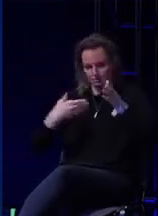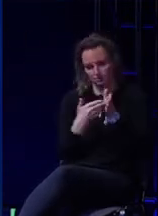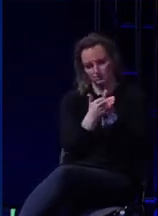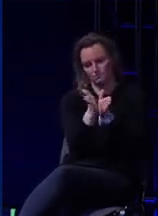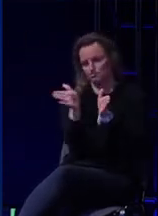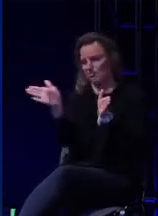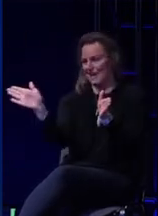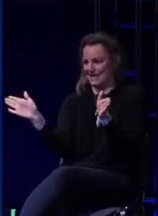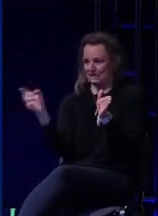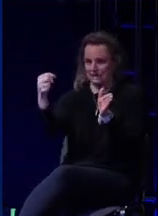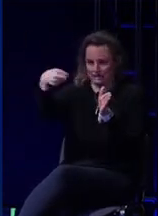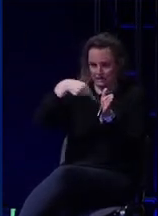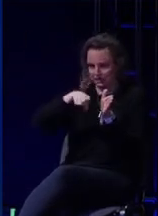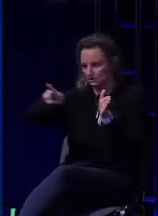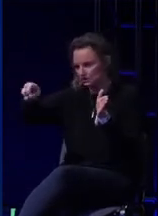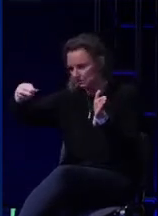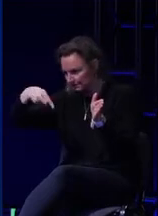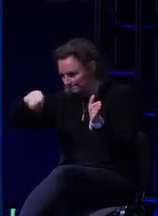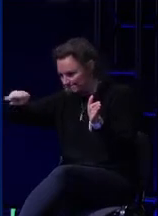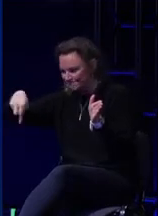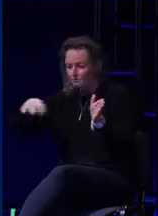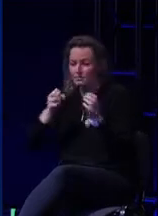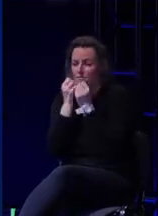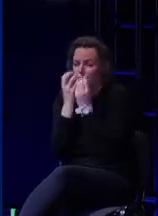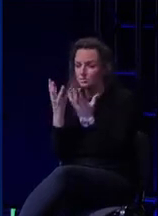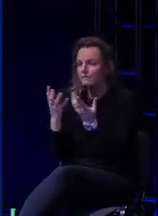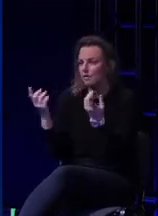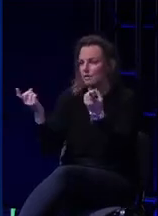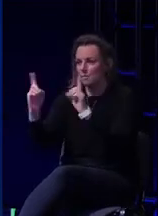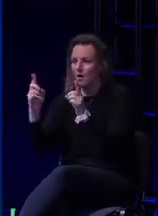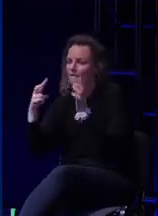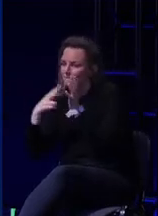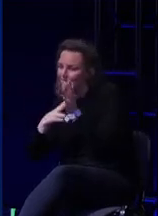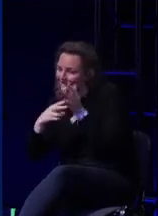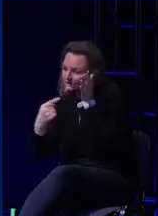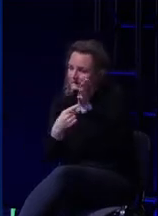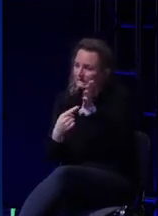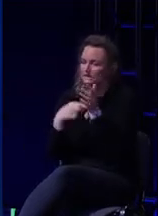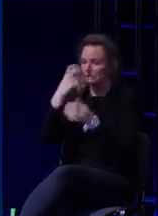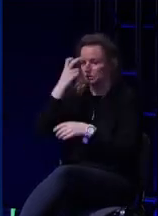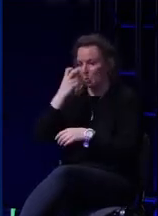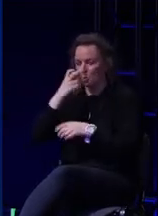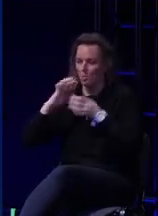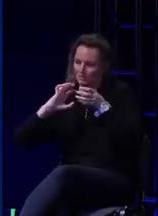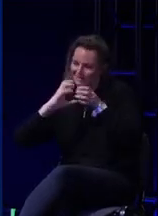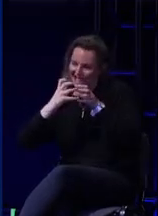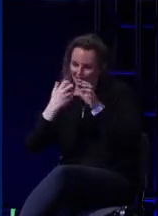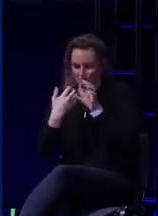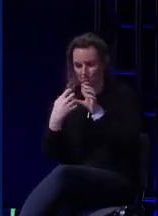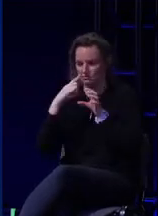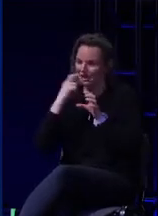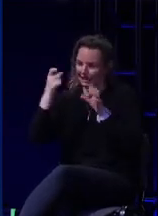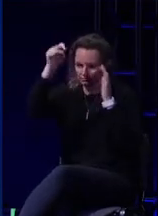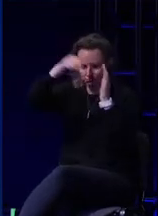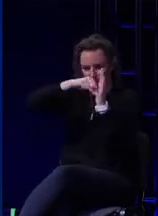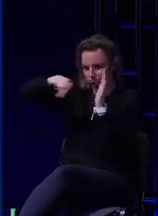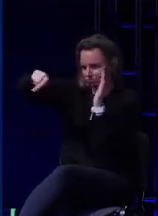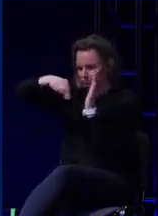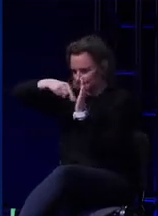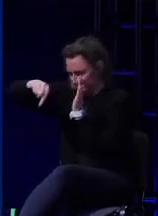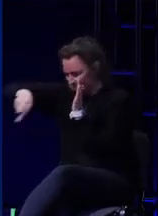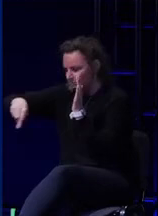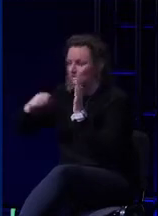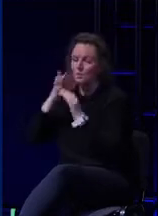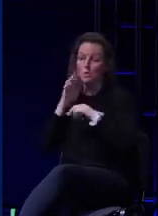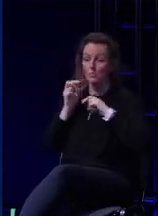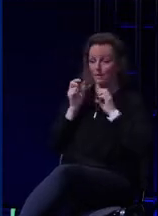edges, all the beautiful stuff that the lenses, vintage lenses, detuned lenses, all that stuff that we're seeing that you guys are